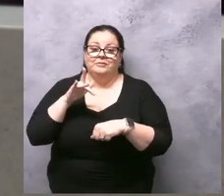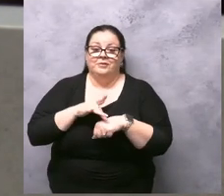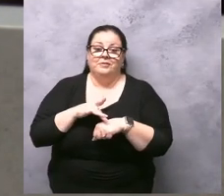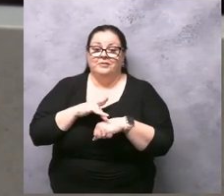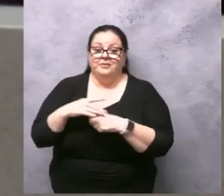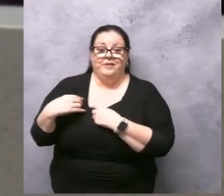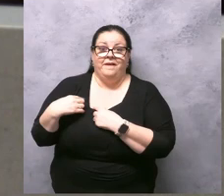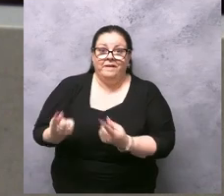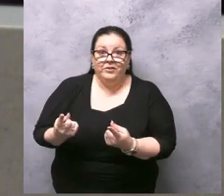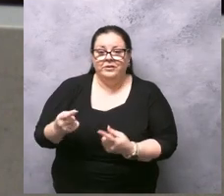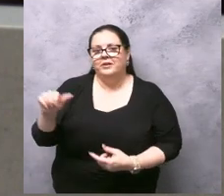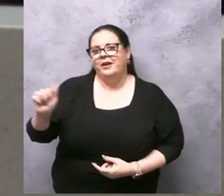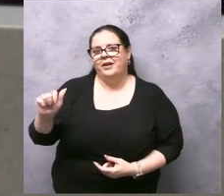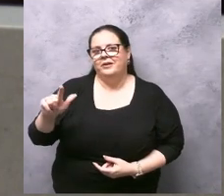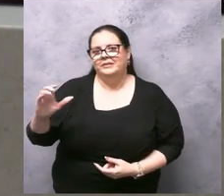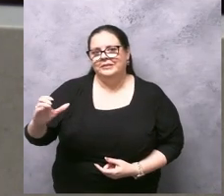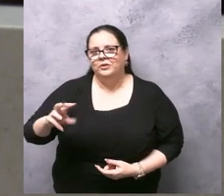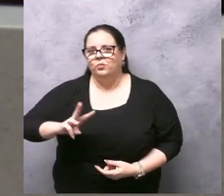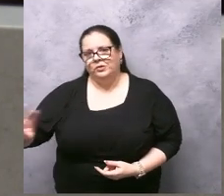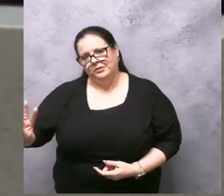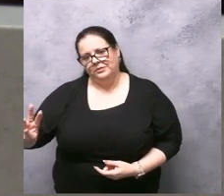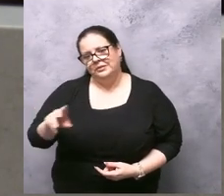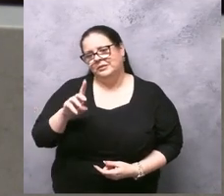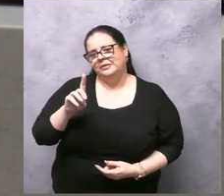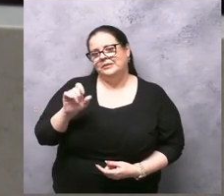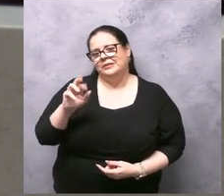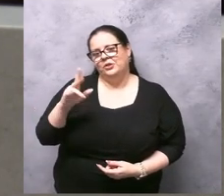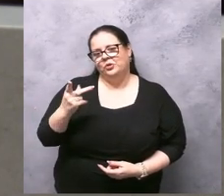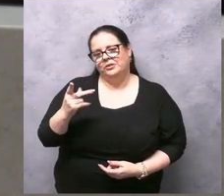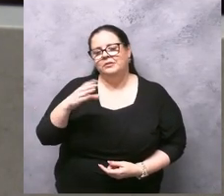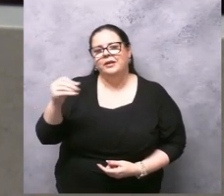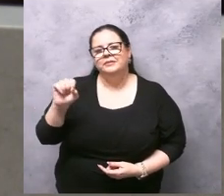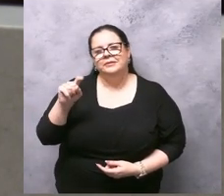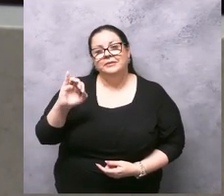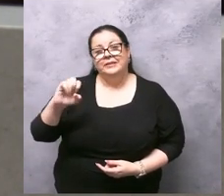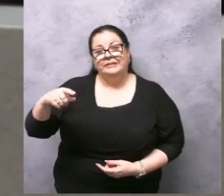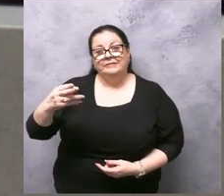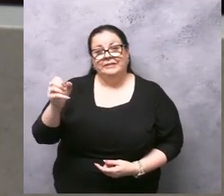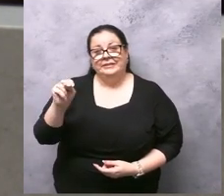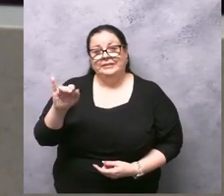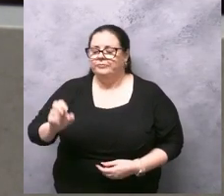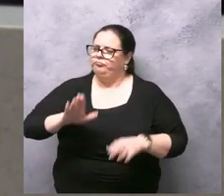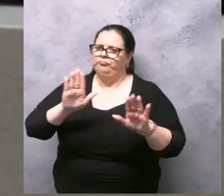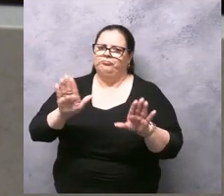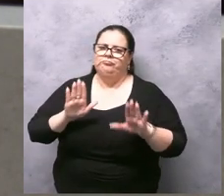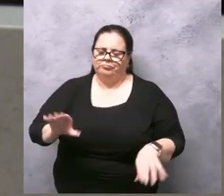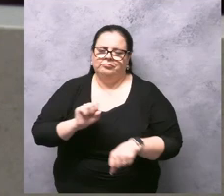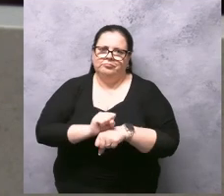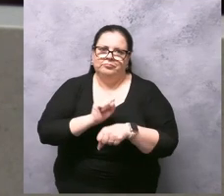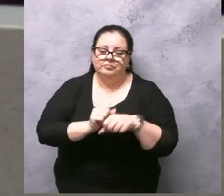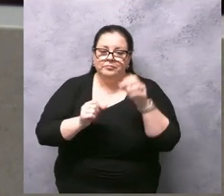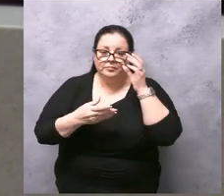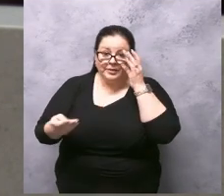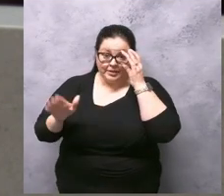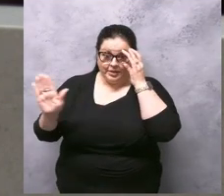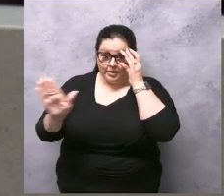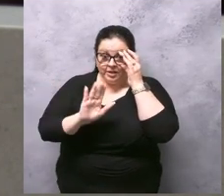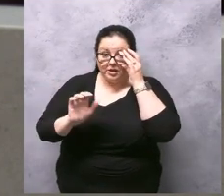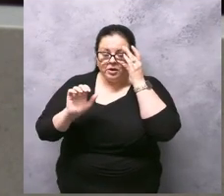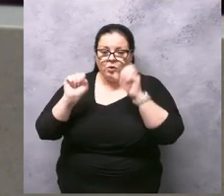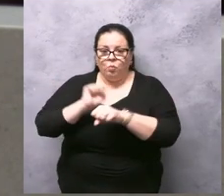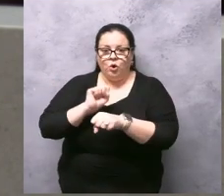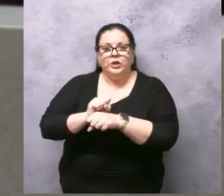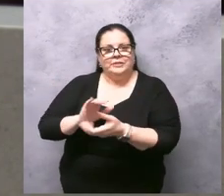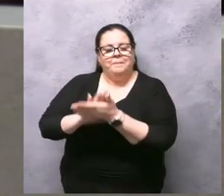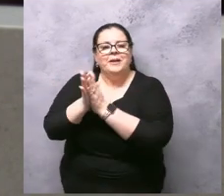ever, ALC West. Derek Crowder and Stephanie Coleman are doing a great job over there, and their work is emerging in importance.